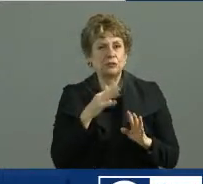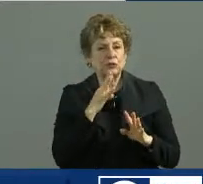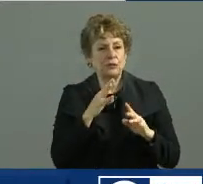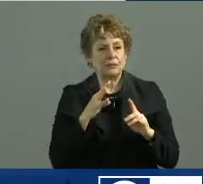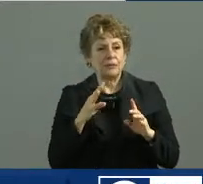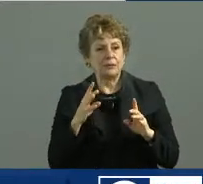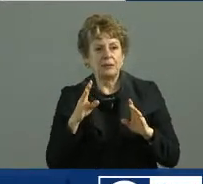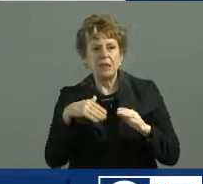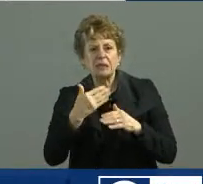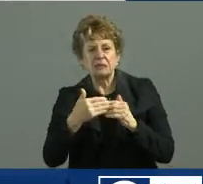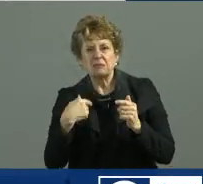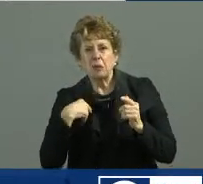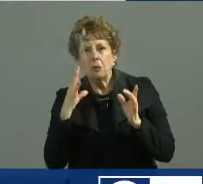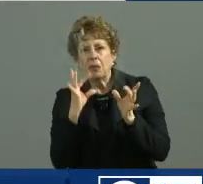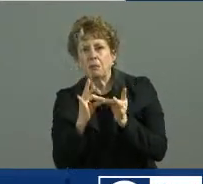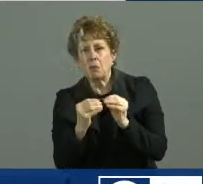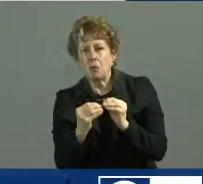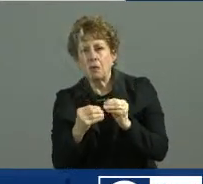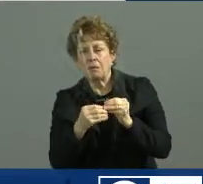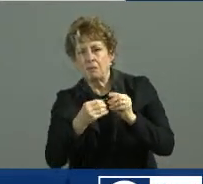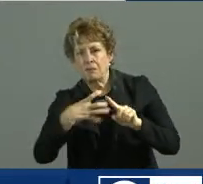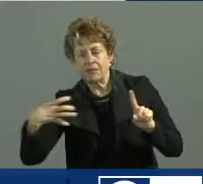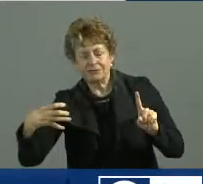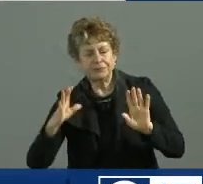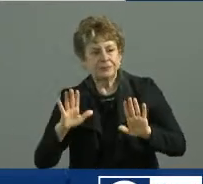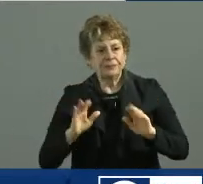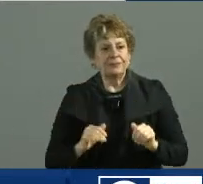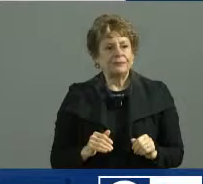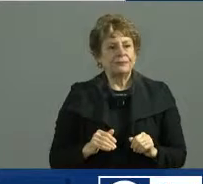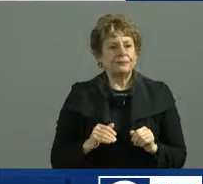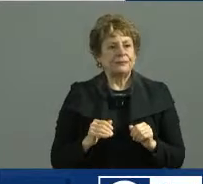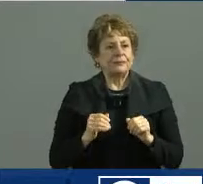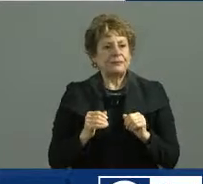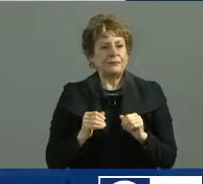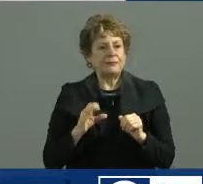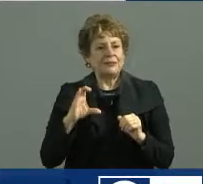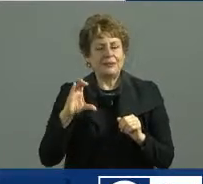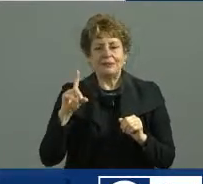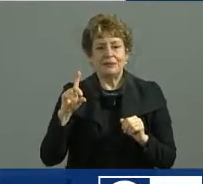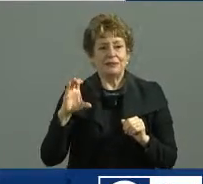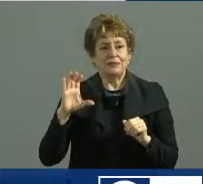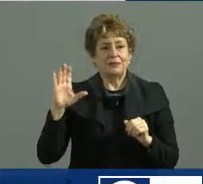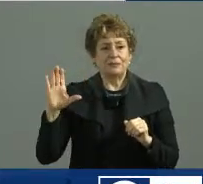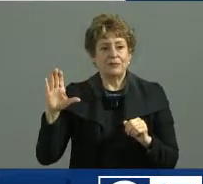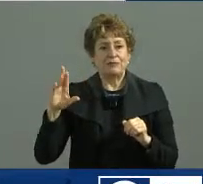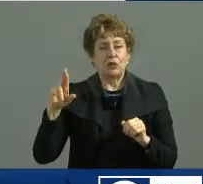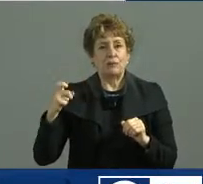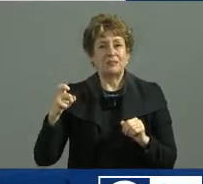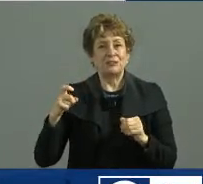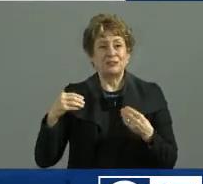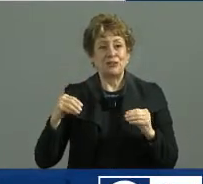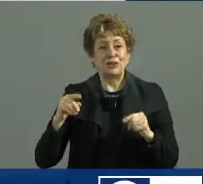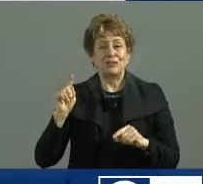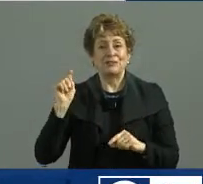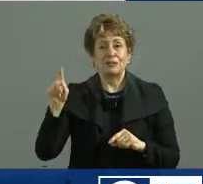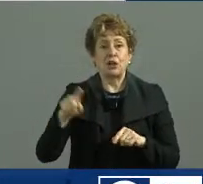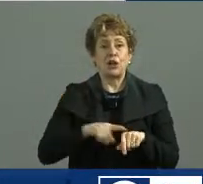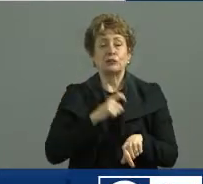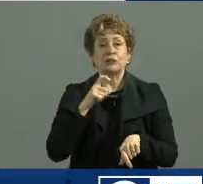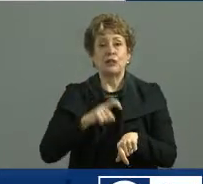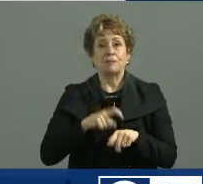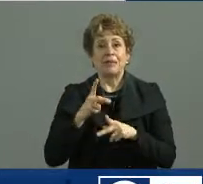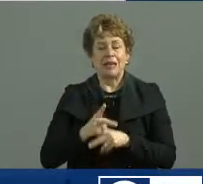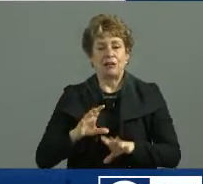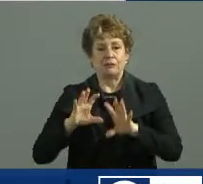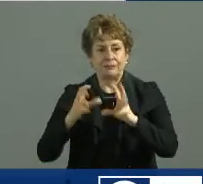slides. We've also been looking to expand the CDC pharmacy long-term care partnership, so in order to